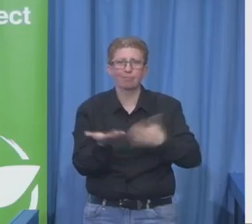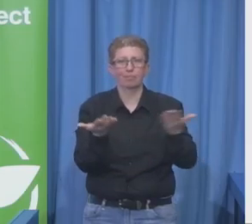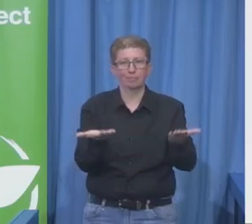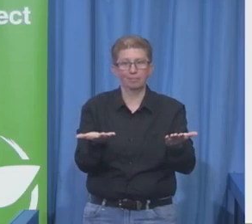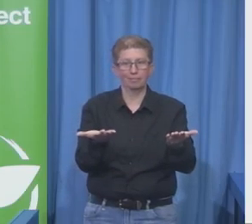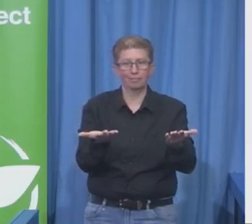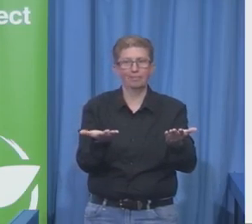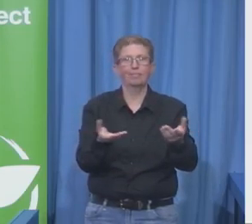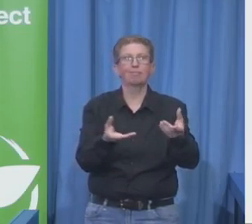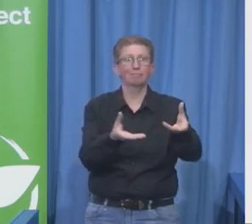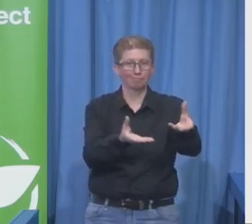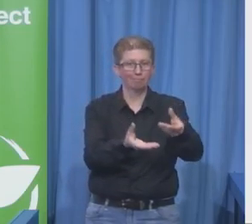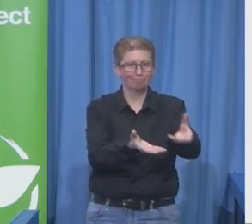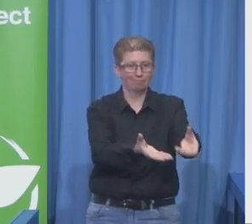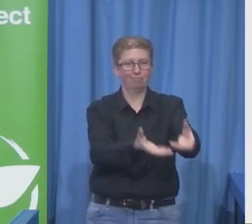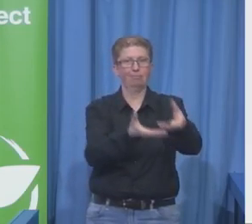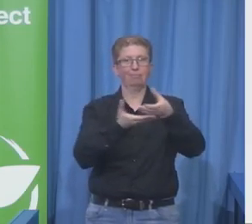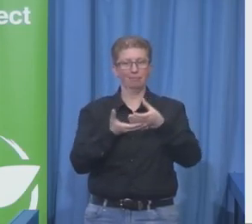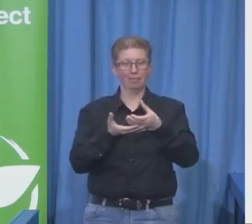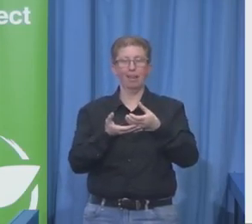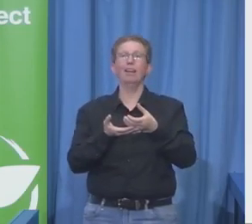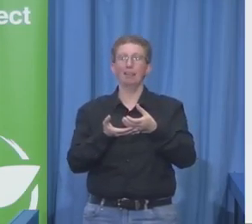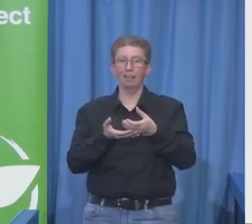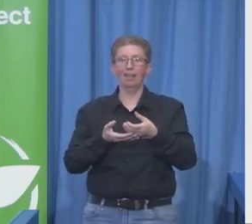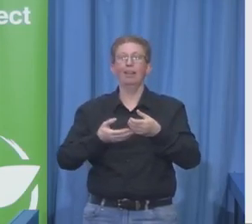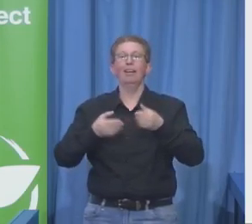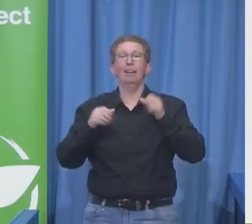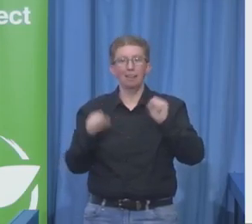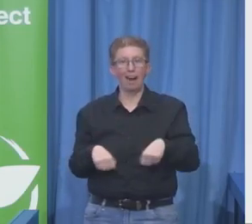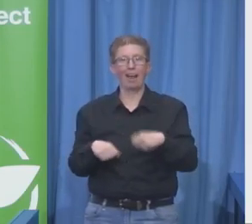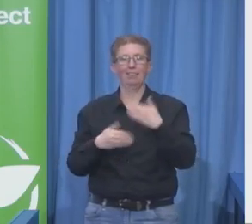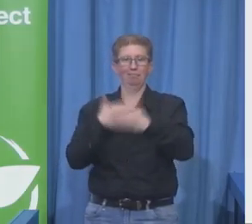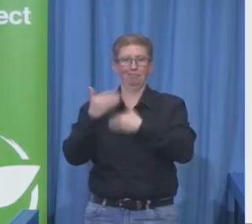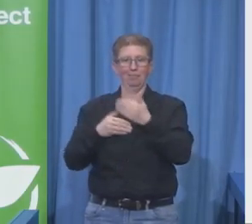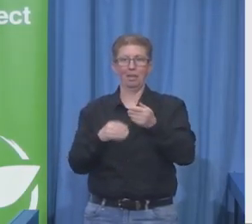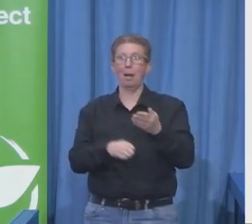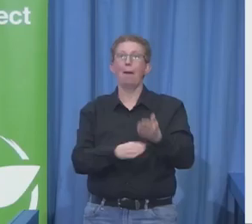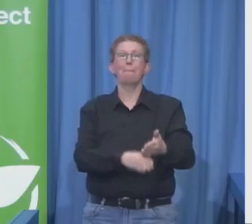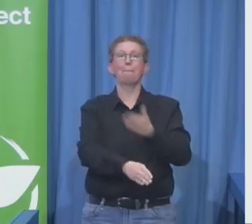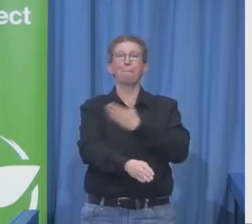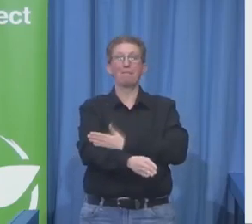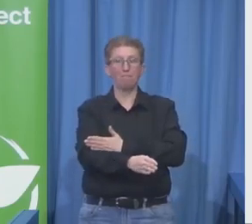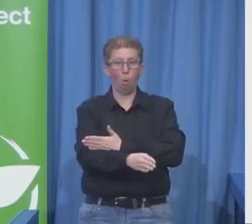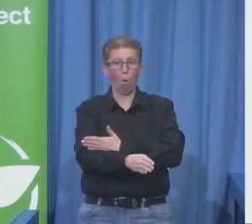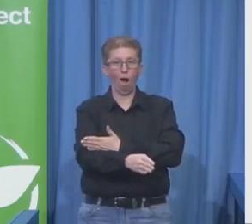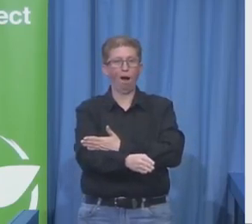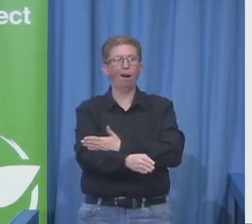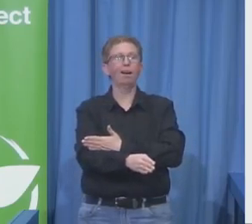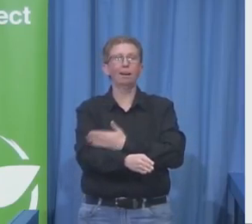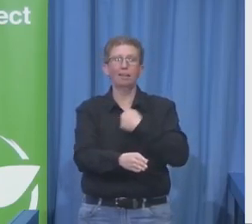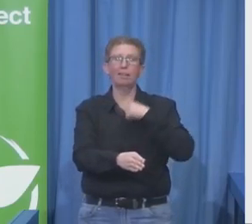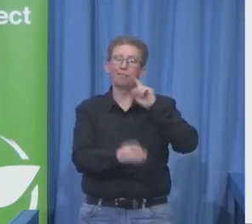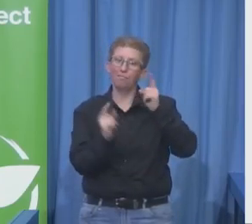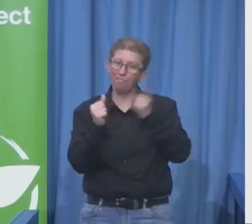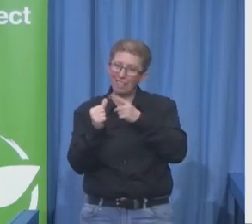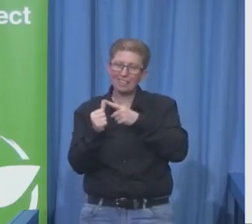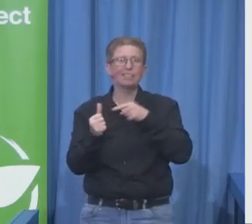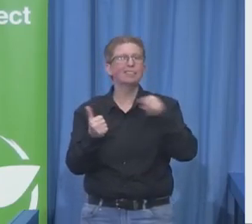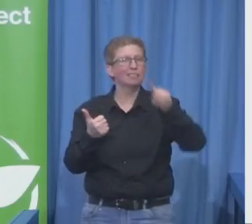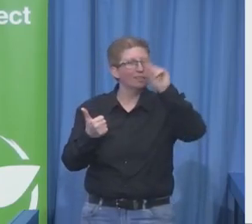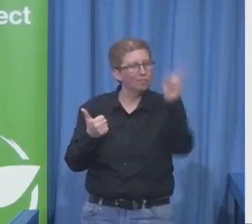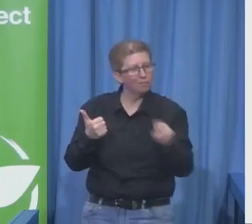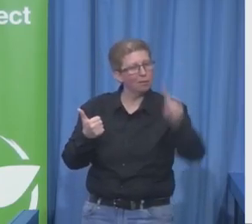a hiring? For example, in addition to this program, like Ability 6, we are also